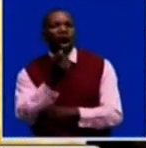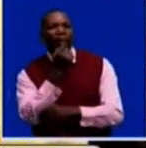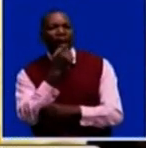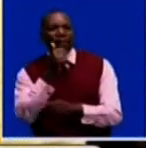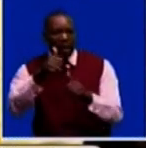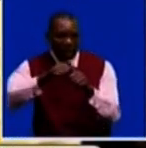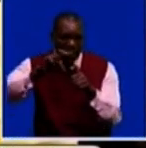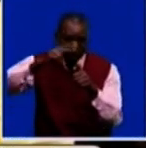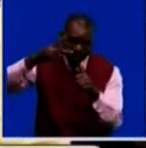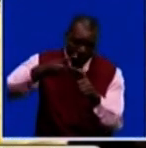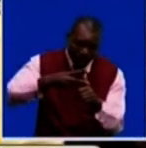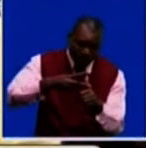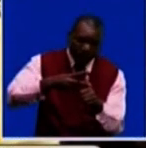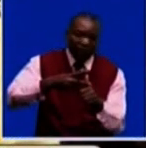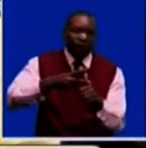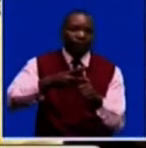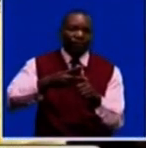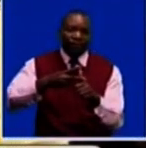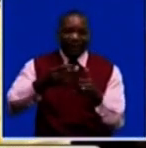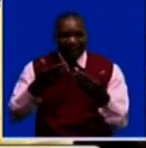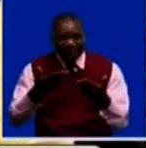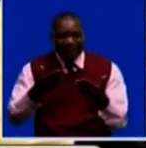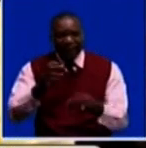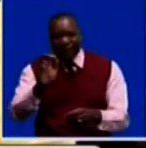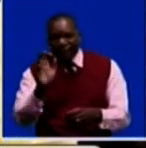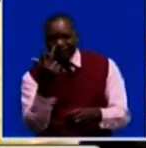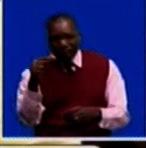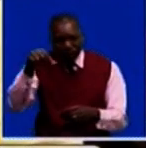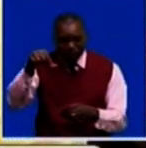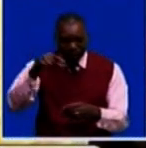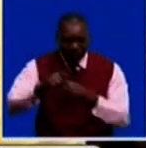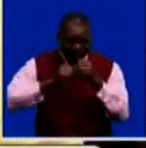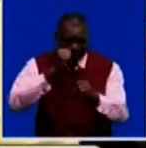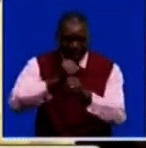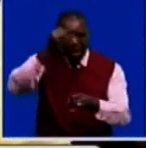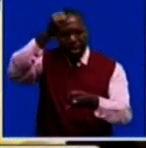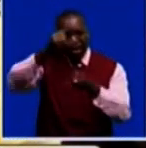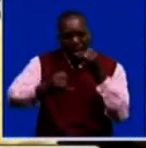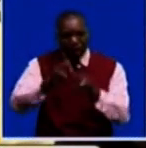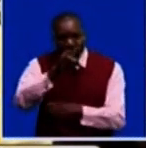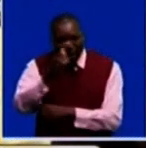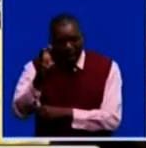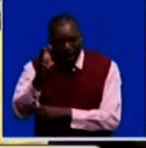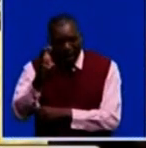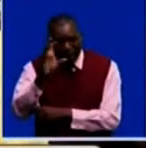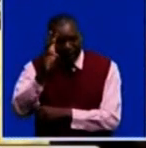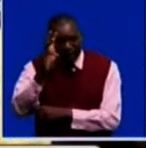treatment as by the end of the third quarter 2018 at